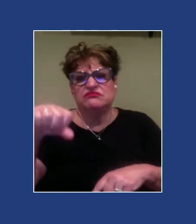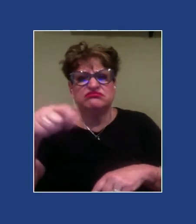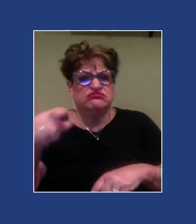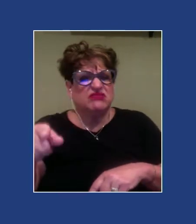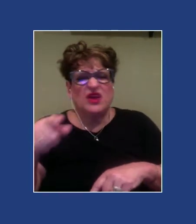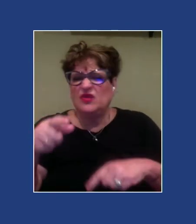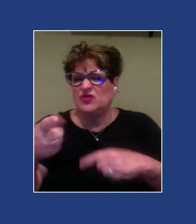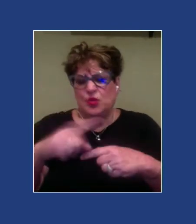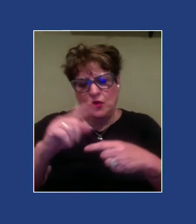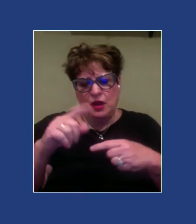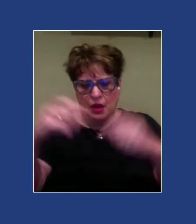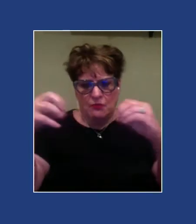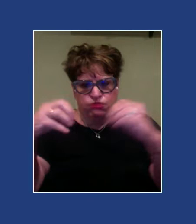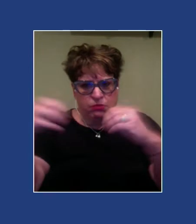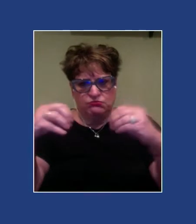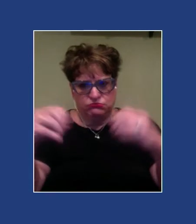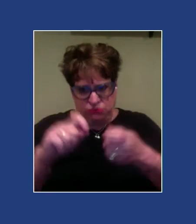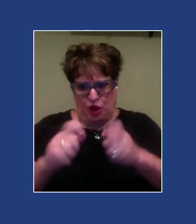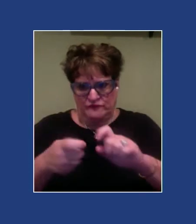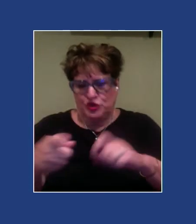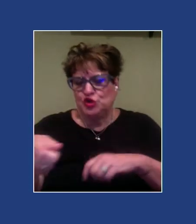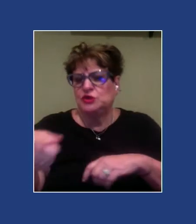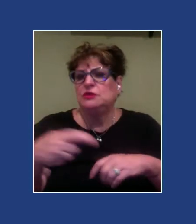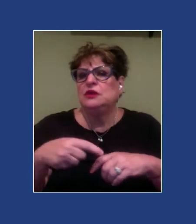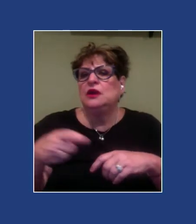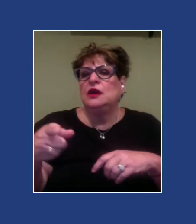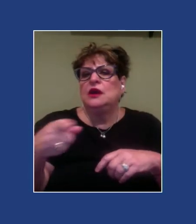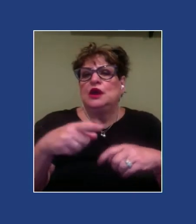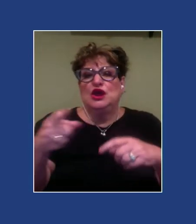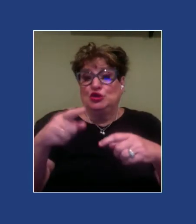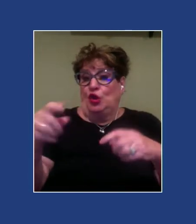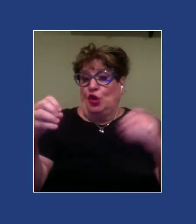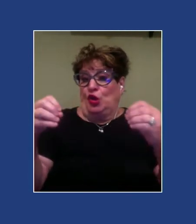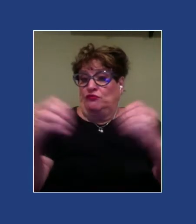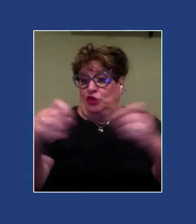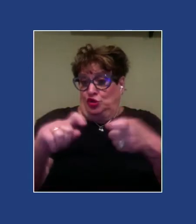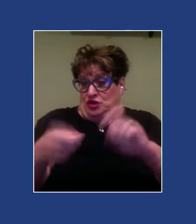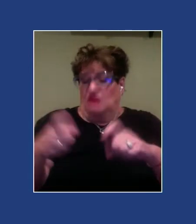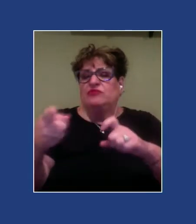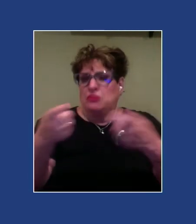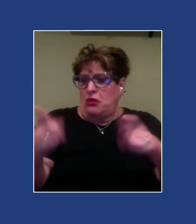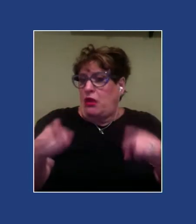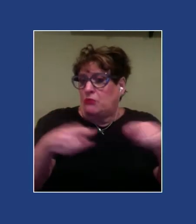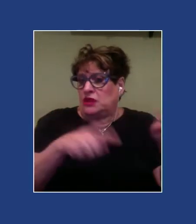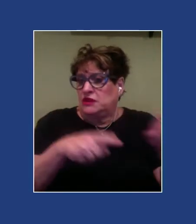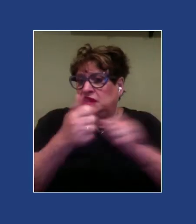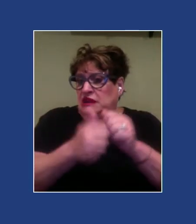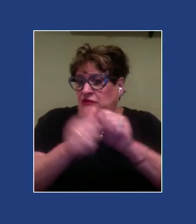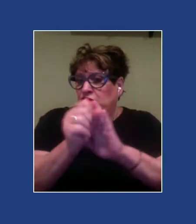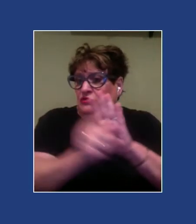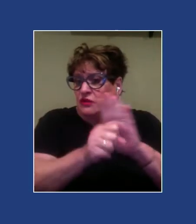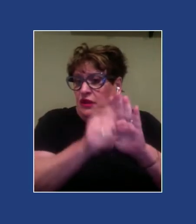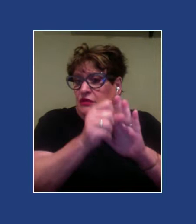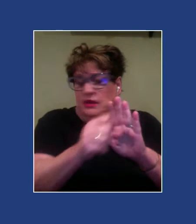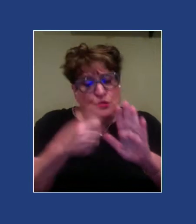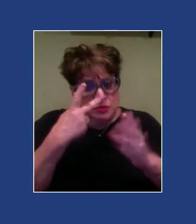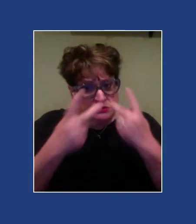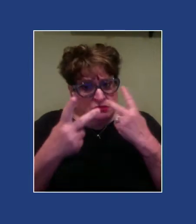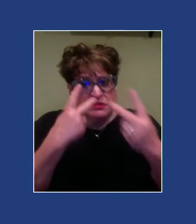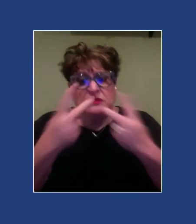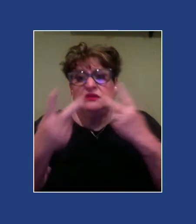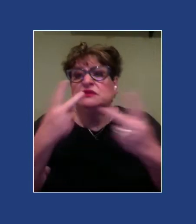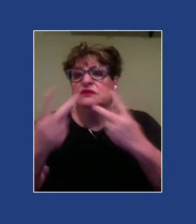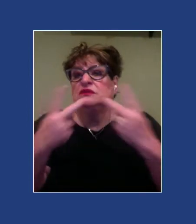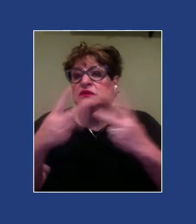conversion efforts. So we published this to say, actually, conversion efforts do occur in every state and occur at high prevalence. We found that 14%